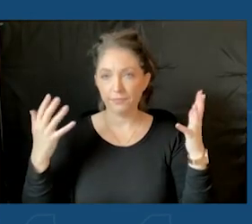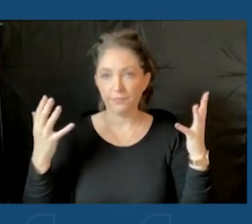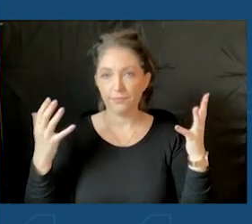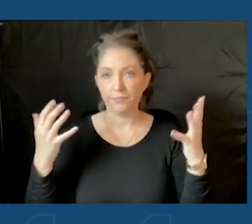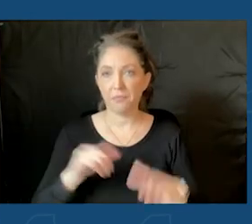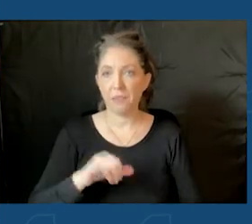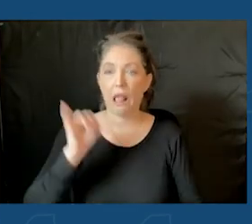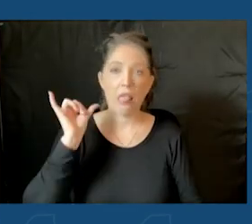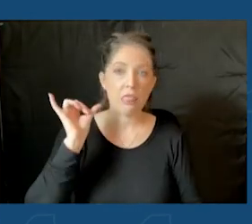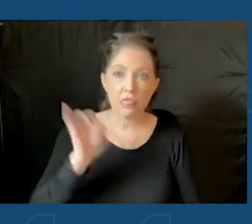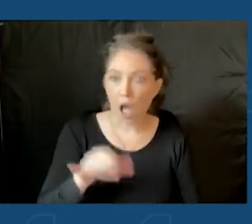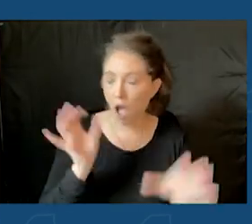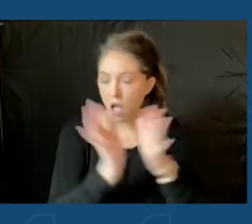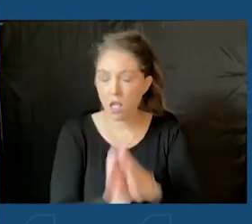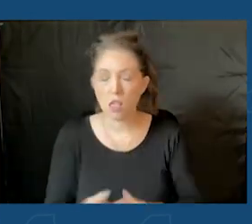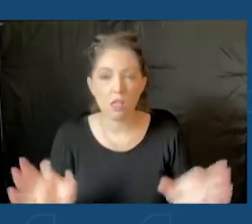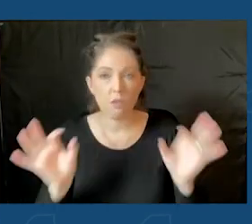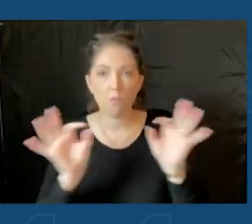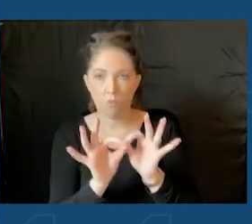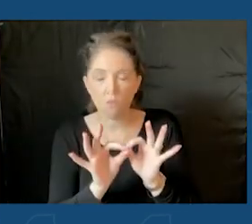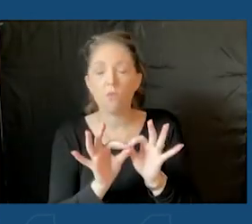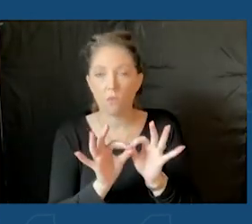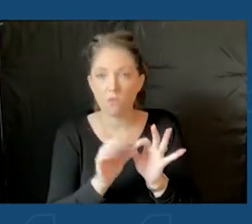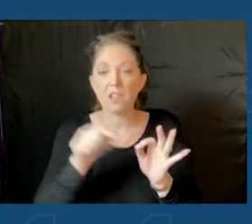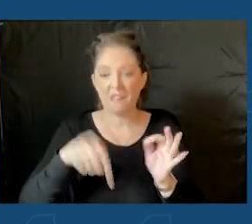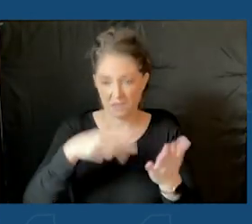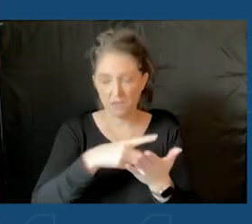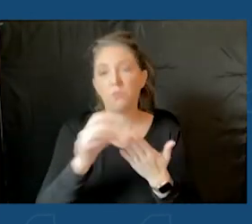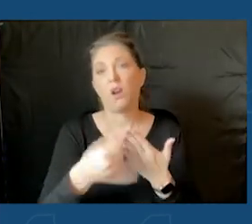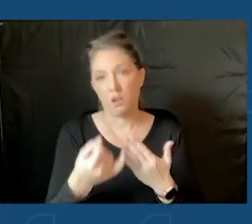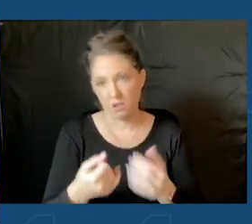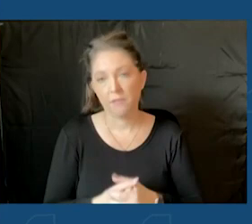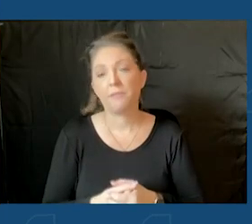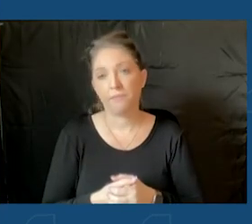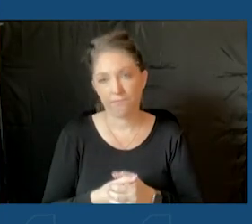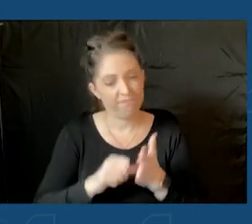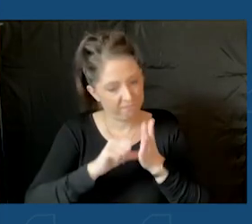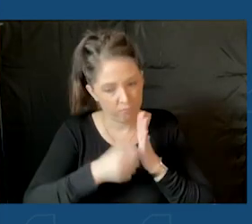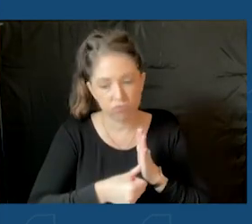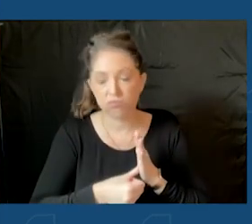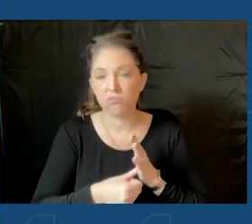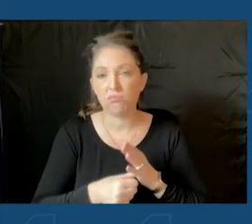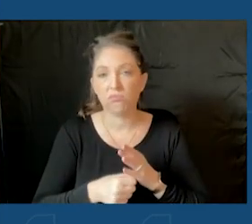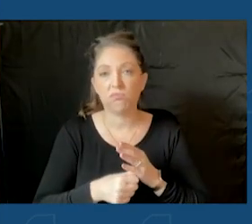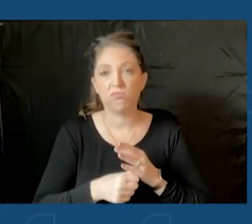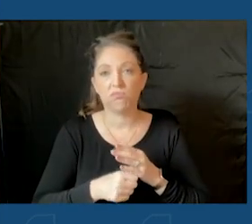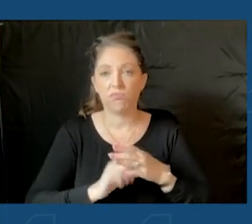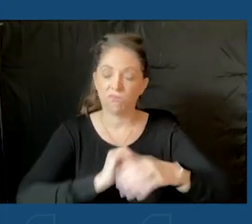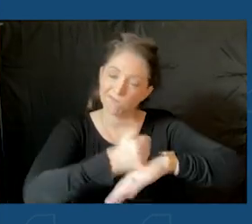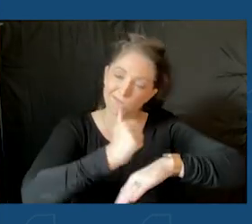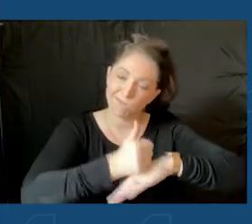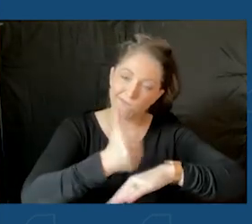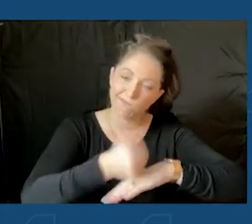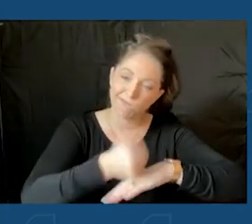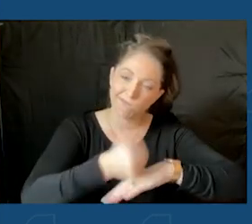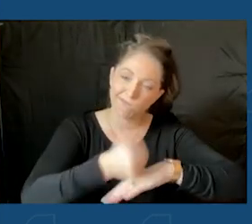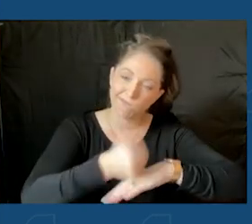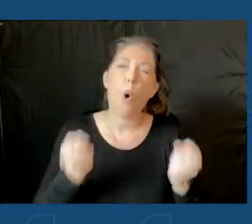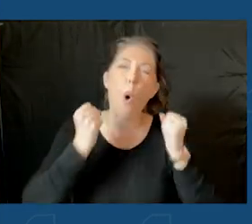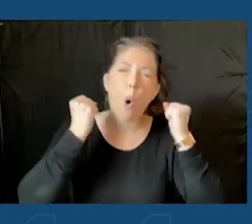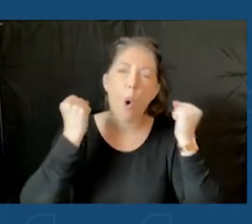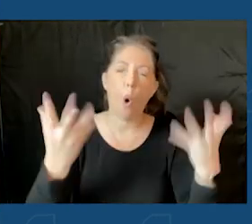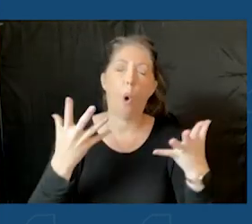significance of this project. It is creating so much opportunity for so